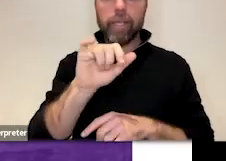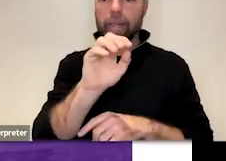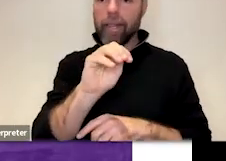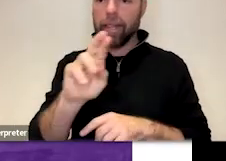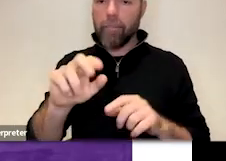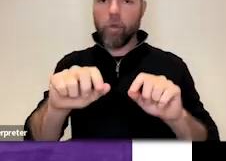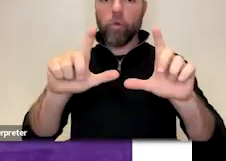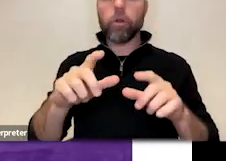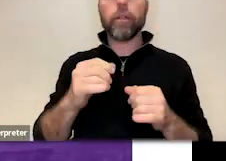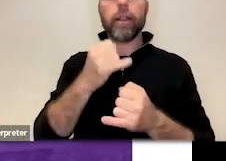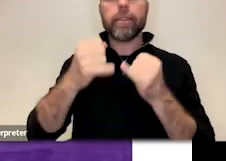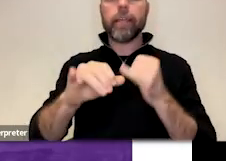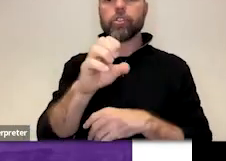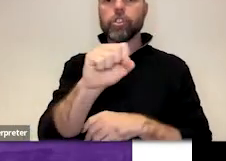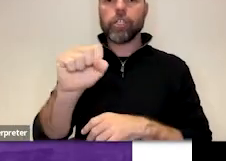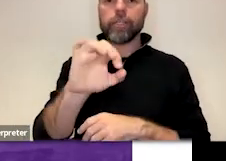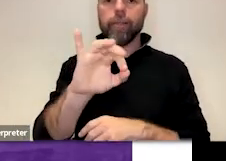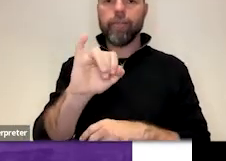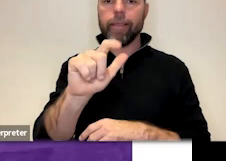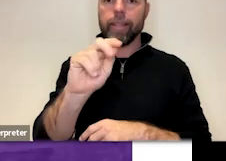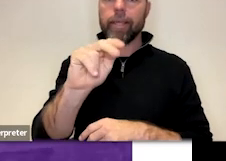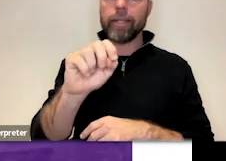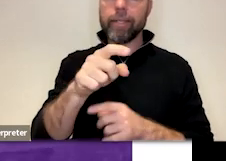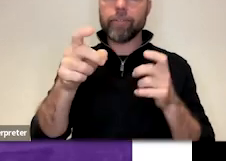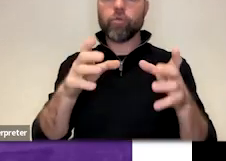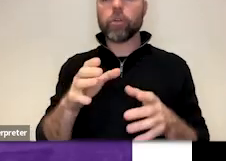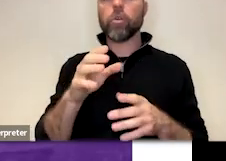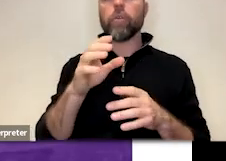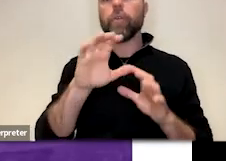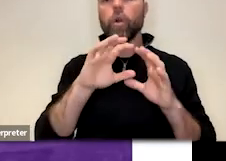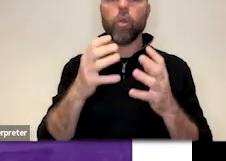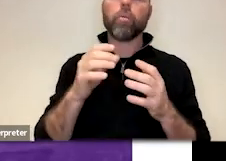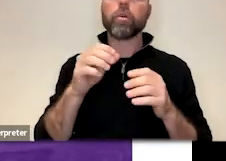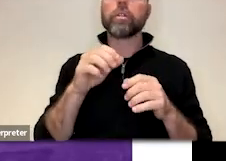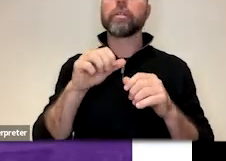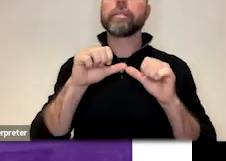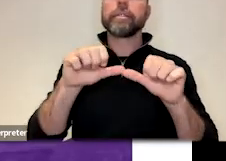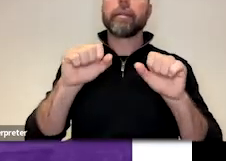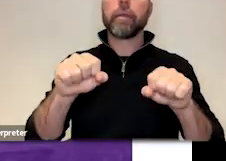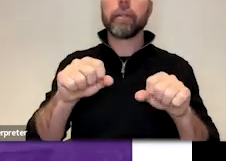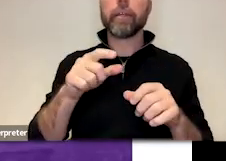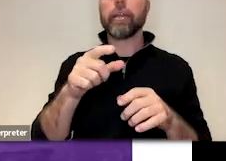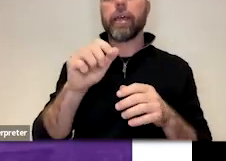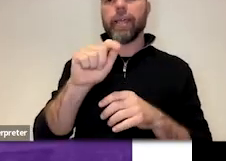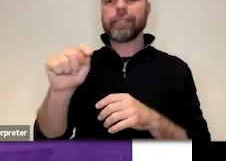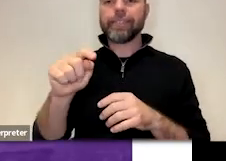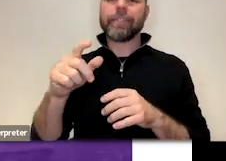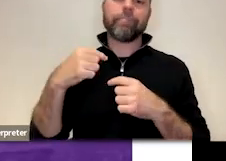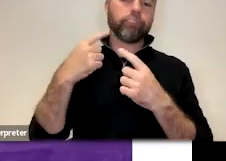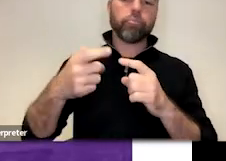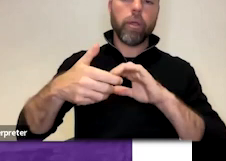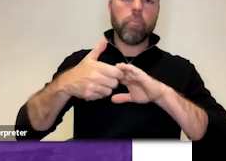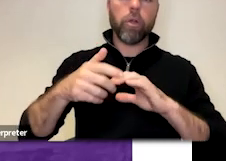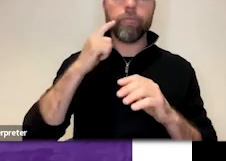from Jessica Palante, who's the Director of Global Sustainability at AT&T, who's been a long-term partner of ours and in the ClimR portal as